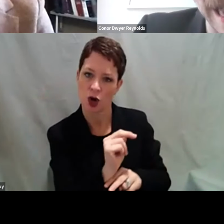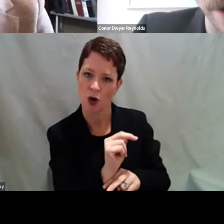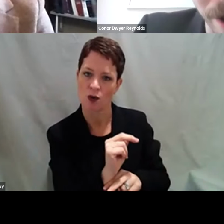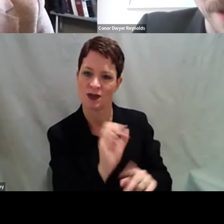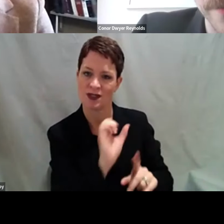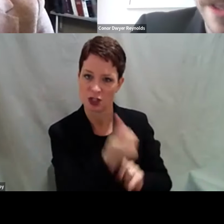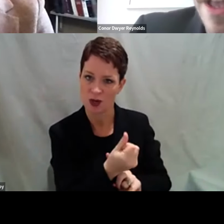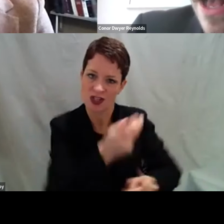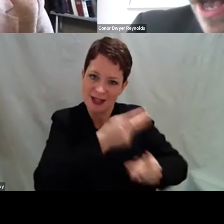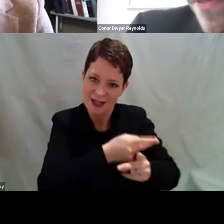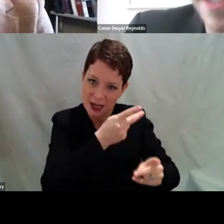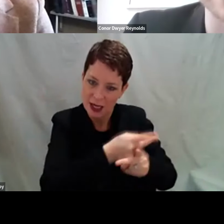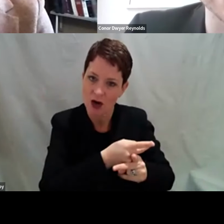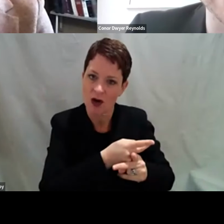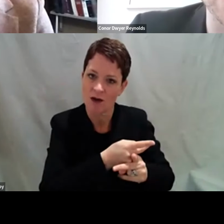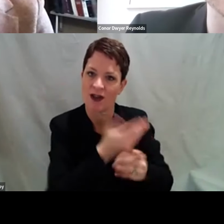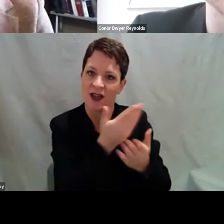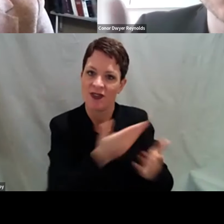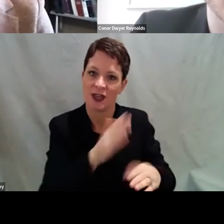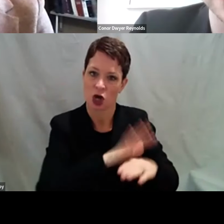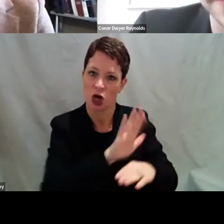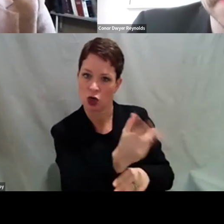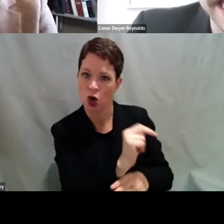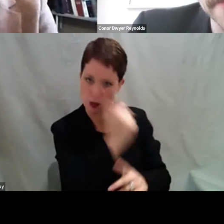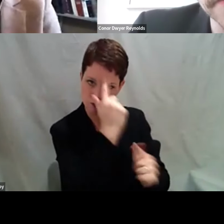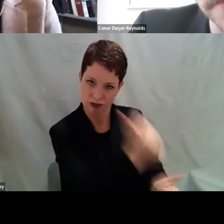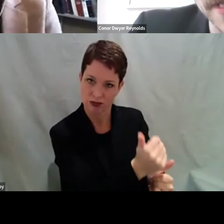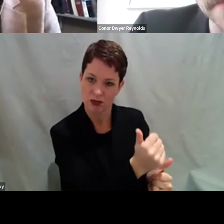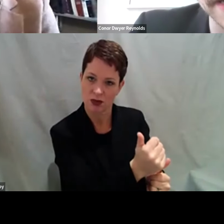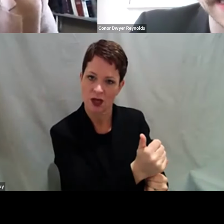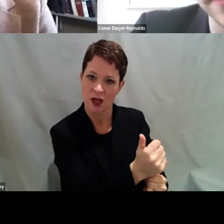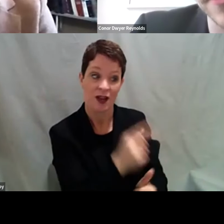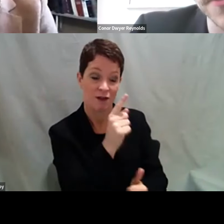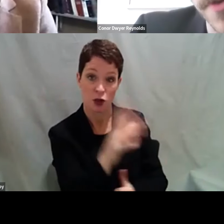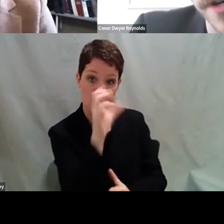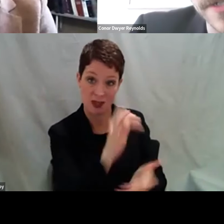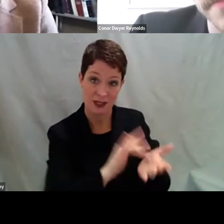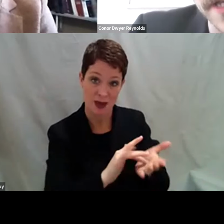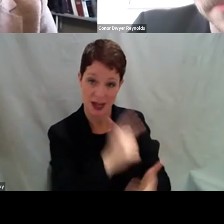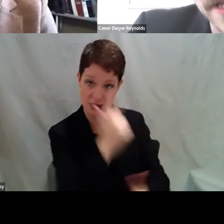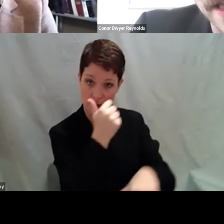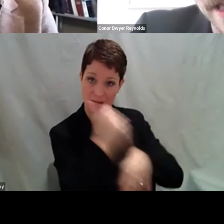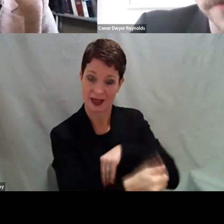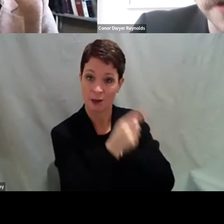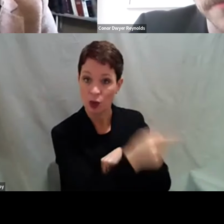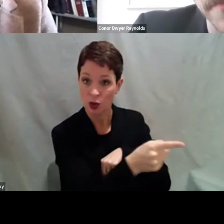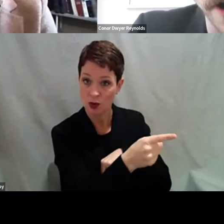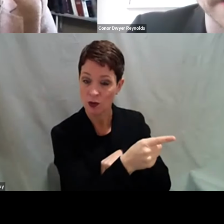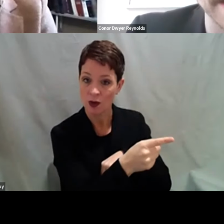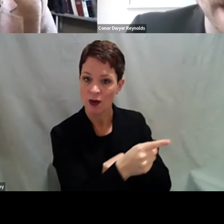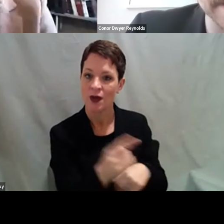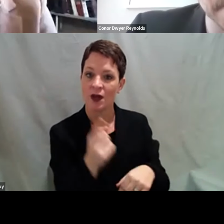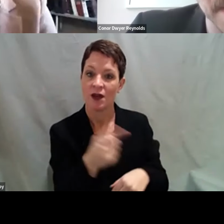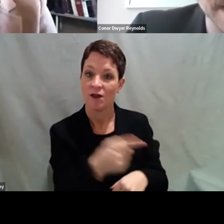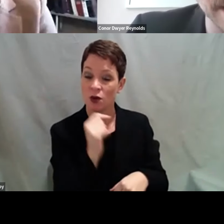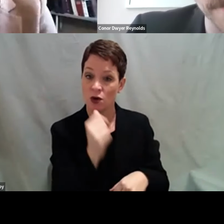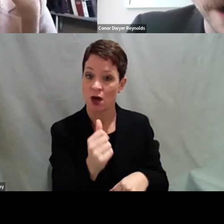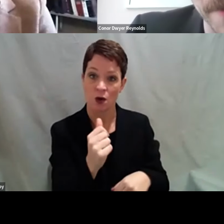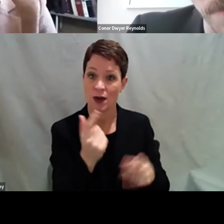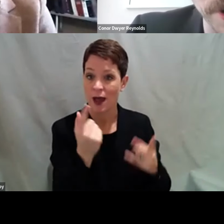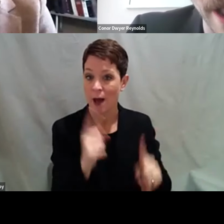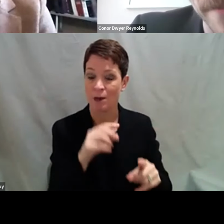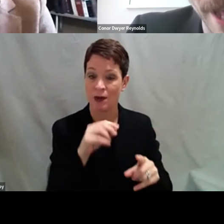take care of things on your own, and you are to be blamed if you miss a medication. You are to be blamed if you aren't happening to be